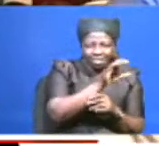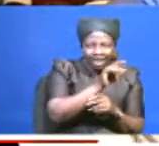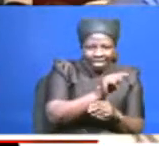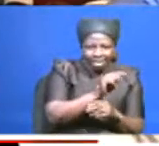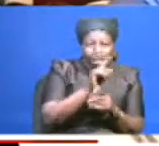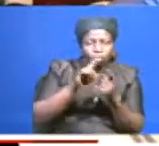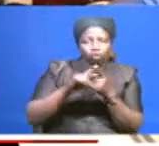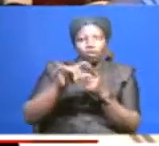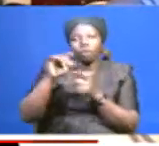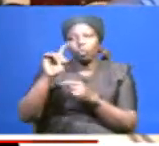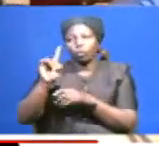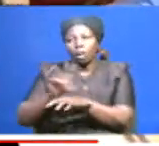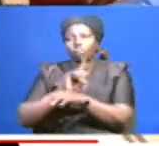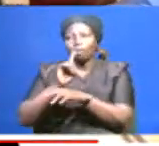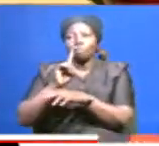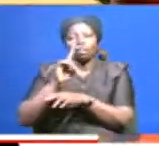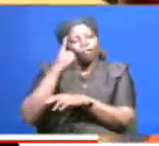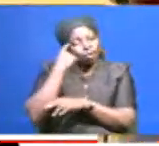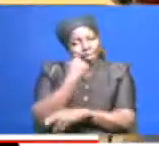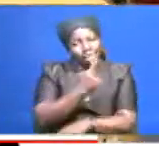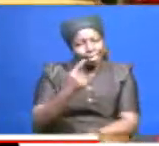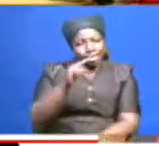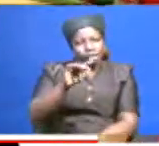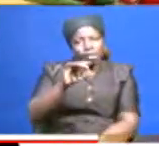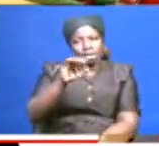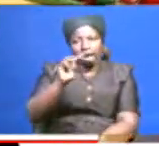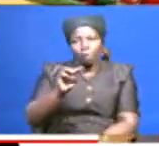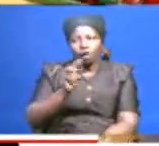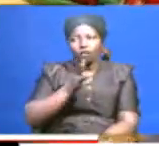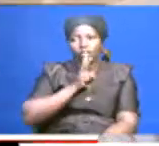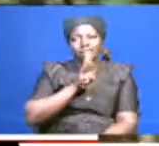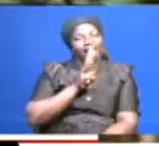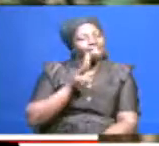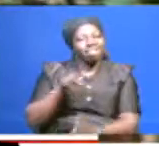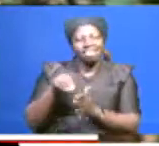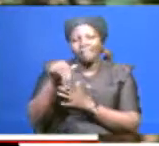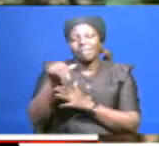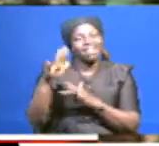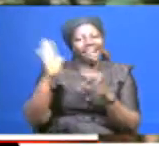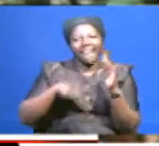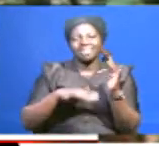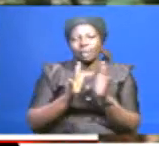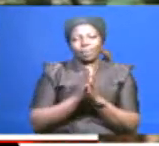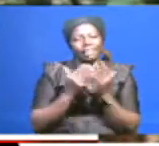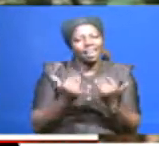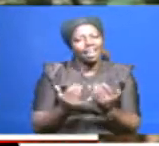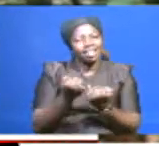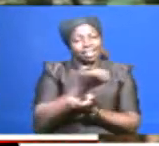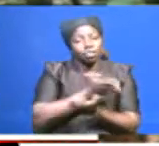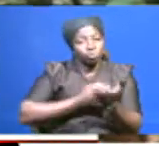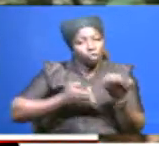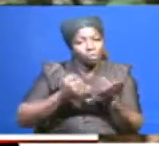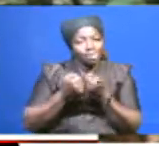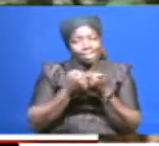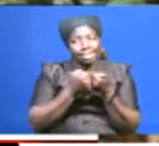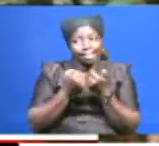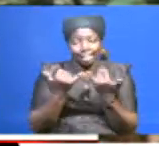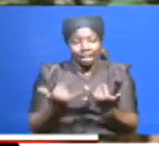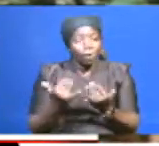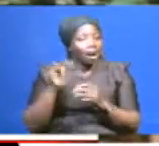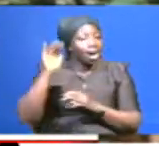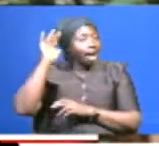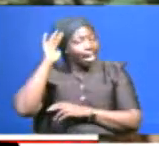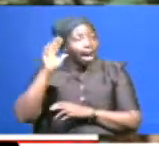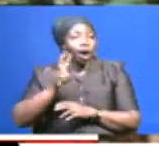meter of water is not affordable with the current economic challenges. Na sasa nasikia pesa ya maji